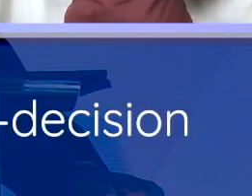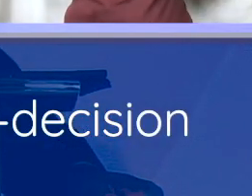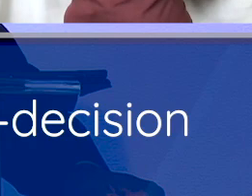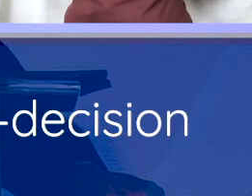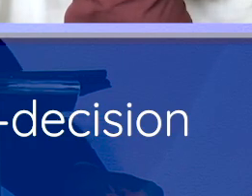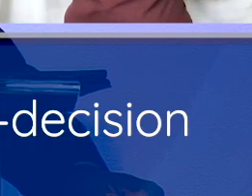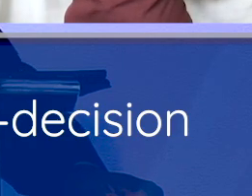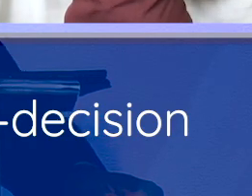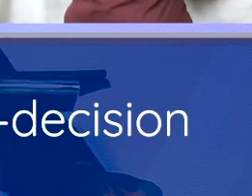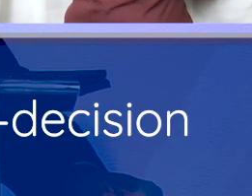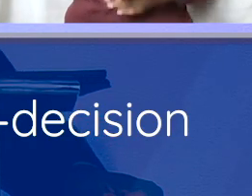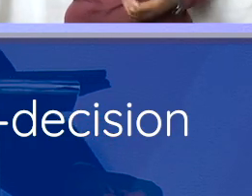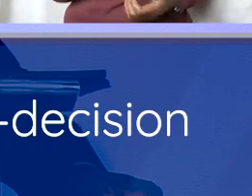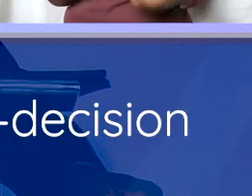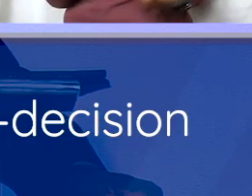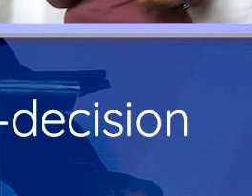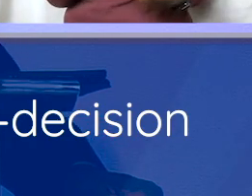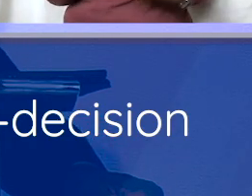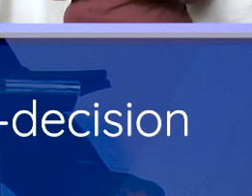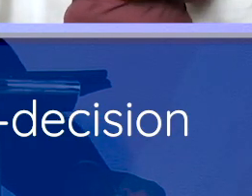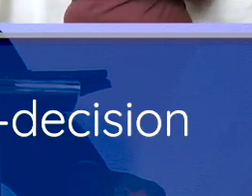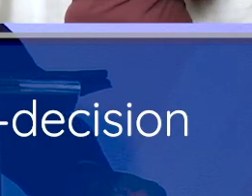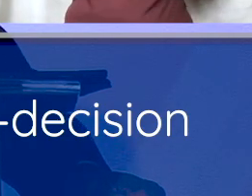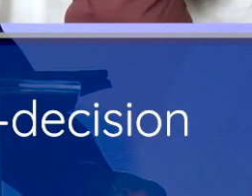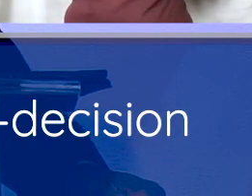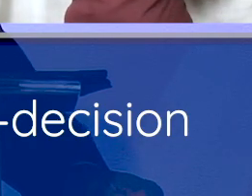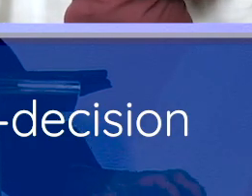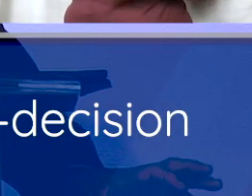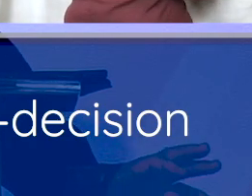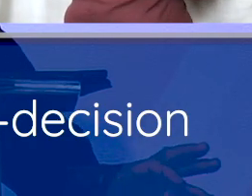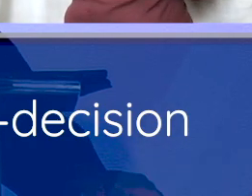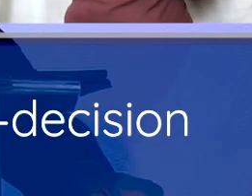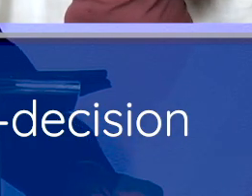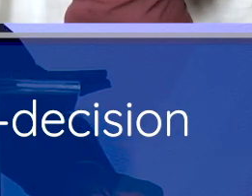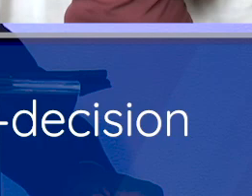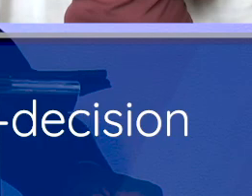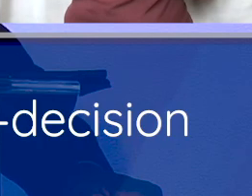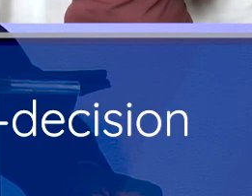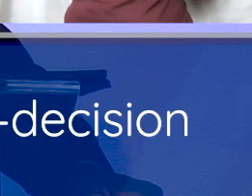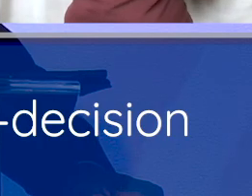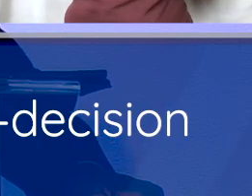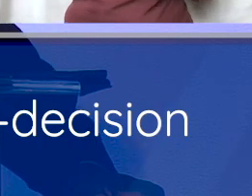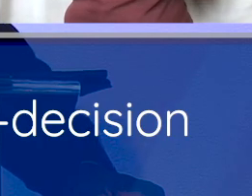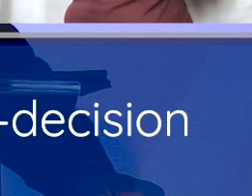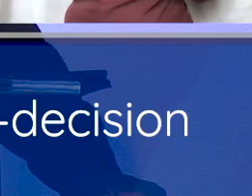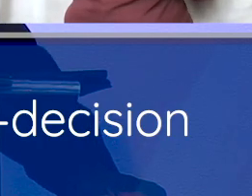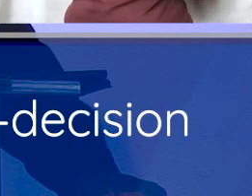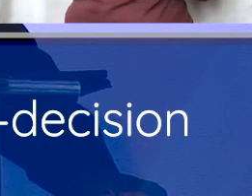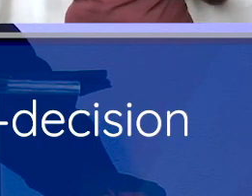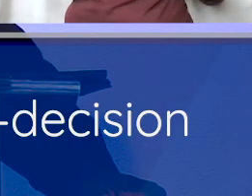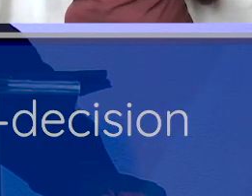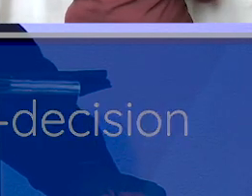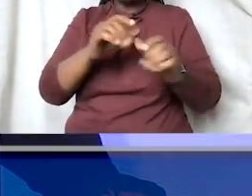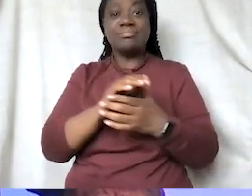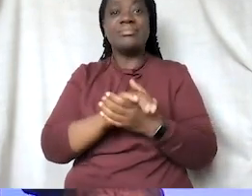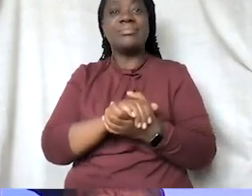be found in the chat section of this stream. We need to fill up that card